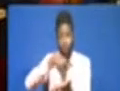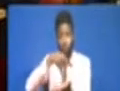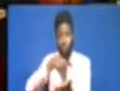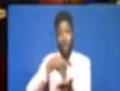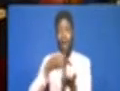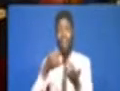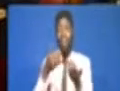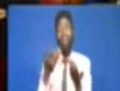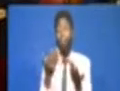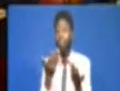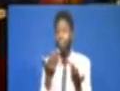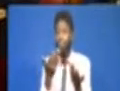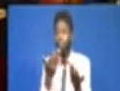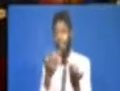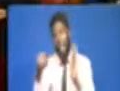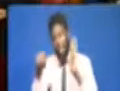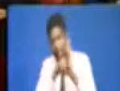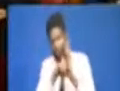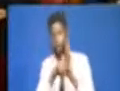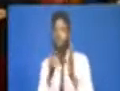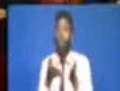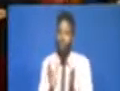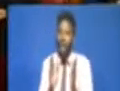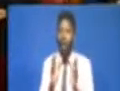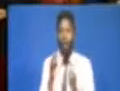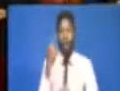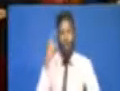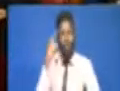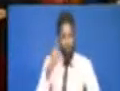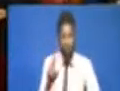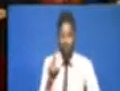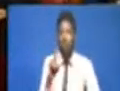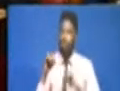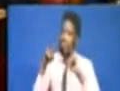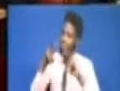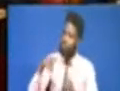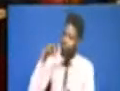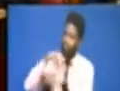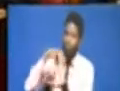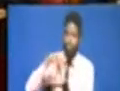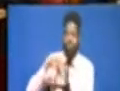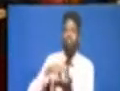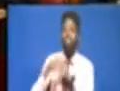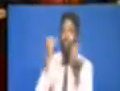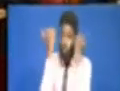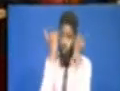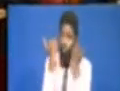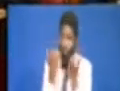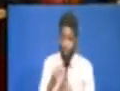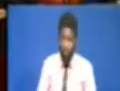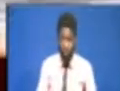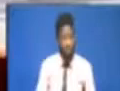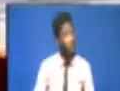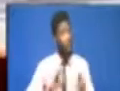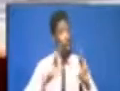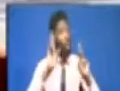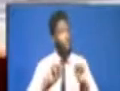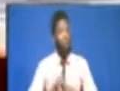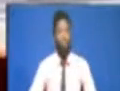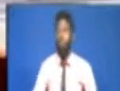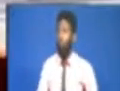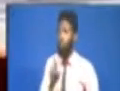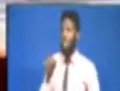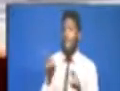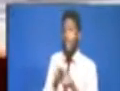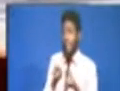adversely mentioned in any investigatory report of a parliamentary committee or commission? No. Are you a dual